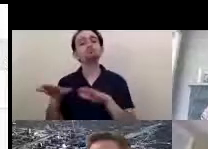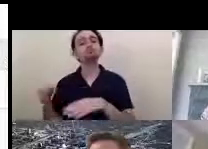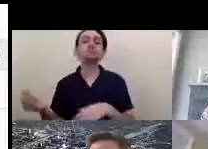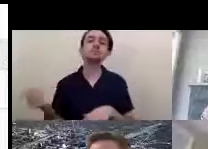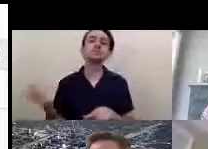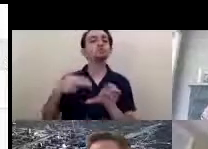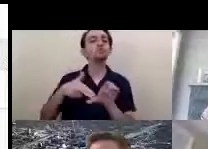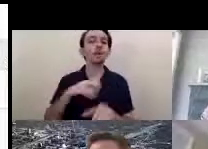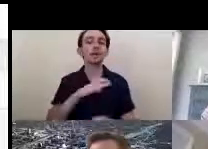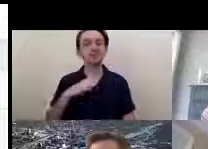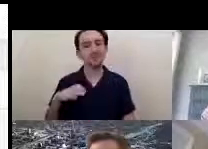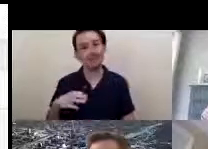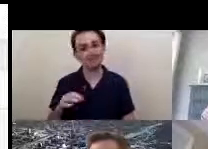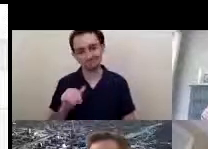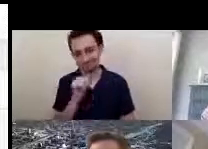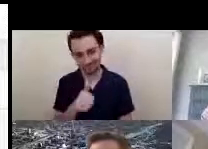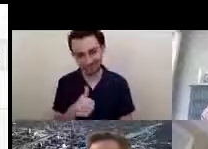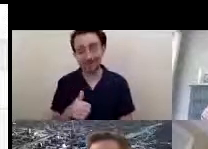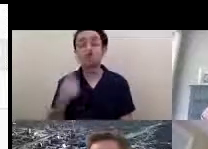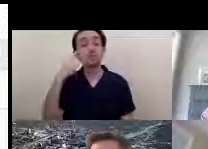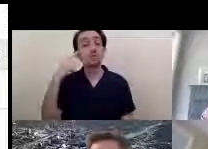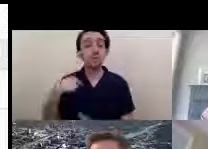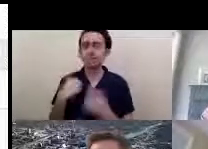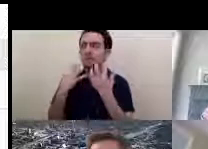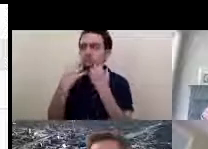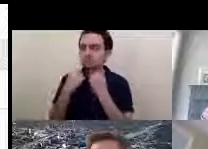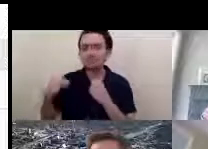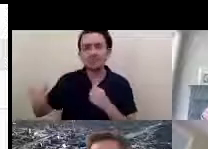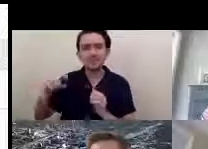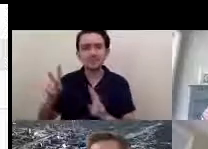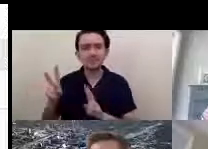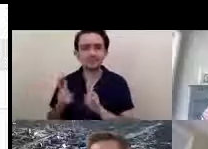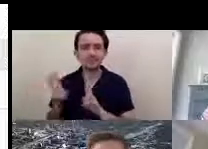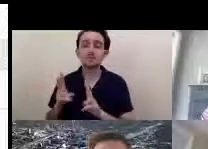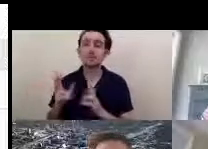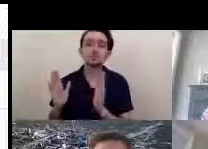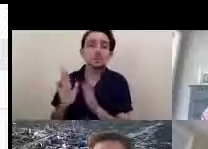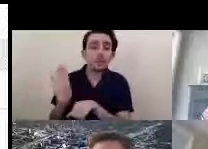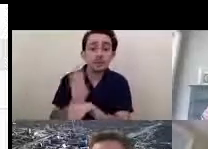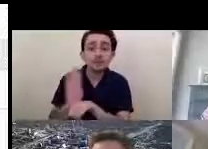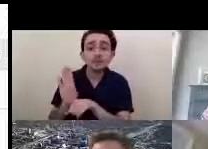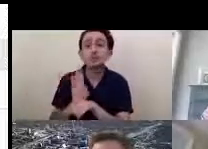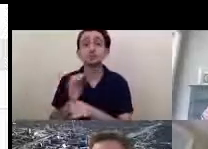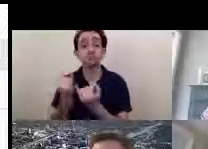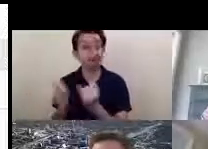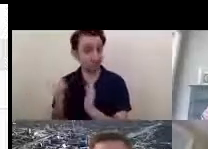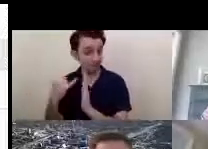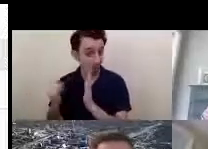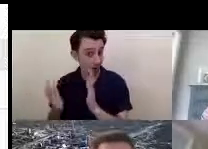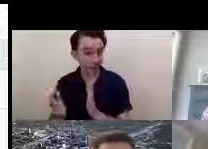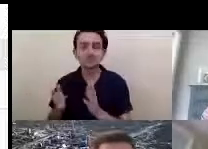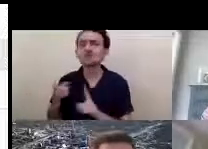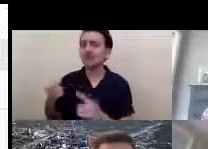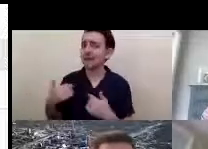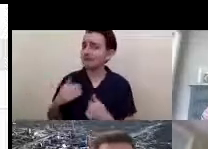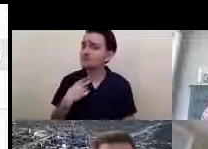important to me, because I know that they're there and I know that we need to hear what they have to say, but often we just don't have the ability to do it. So part